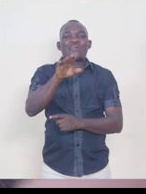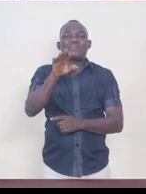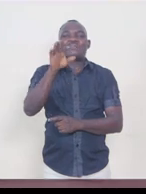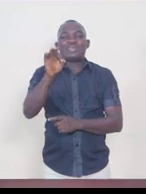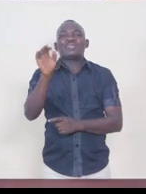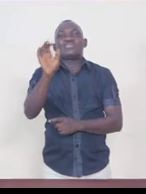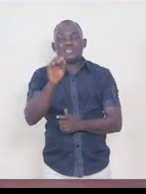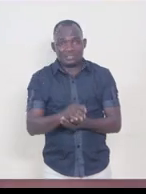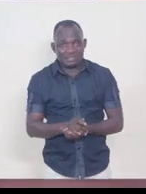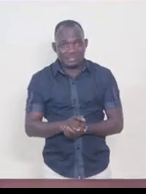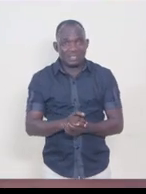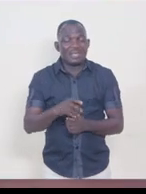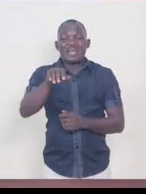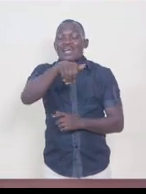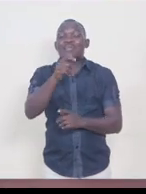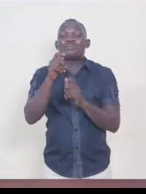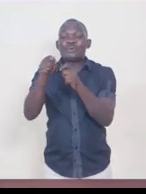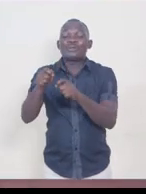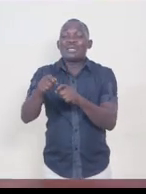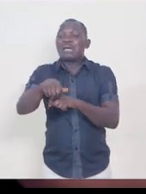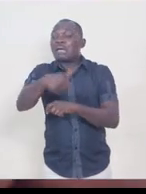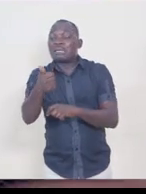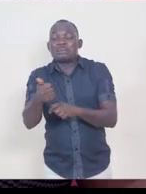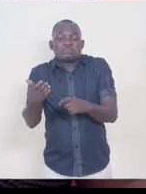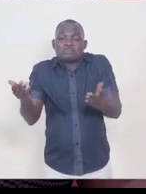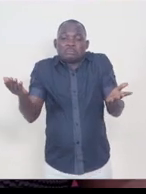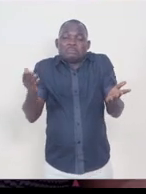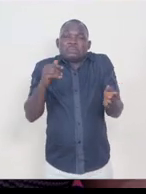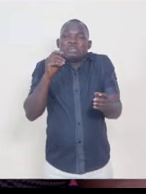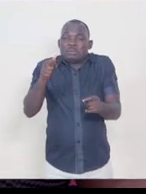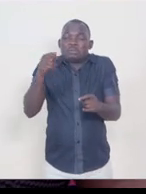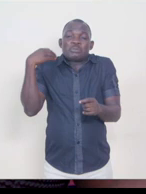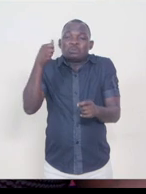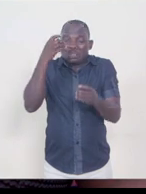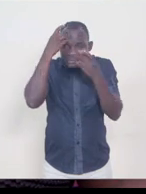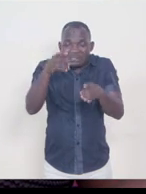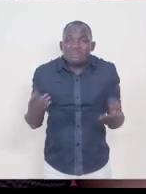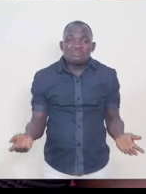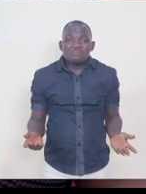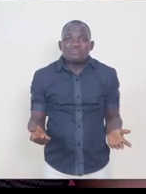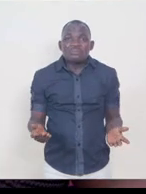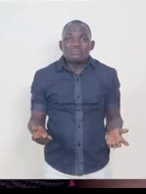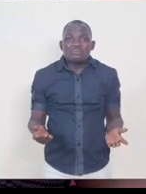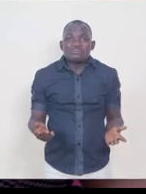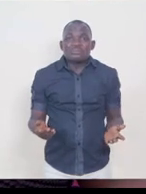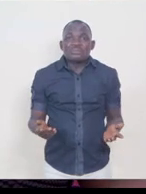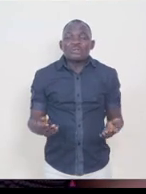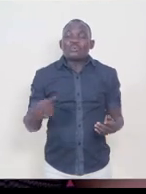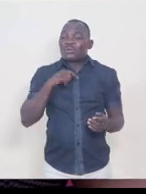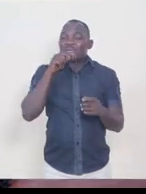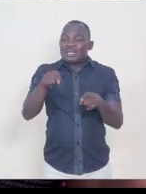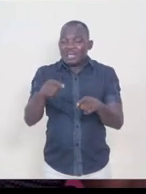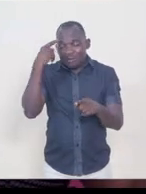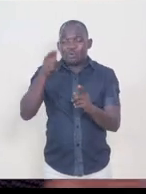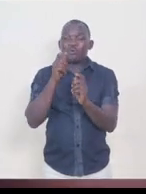Ghana cedis. Any other bonuses or stipend were to be determined at the employer's own discretion. We are not